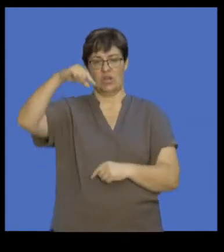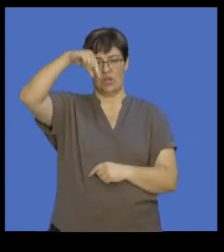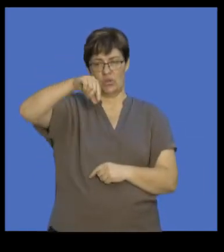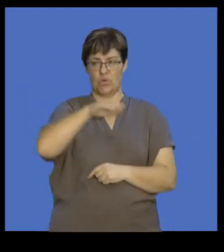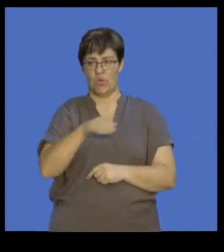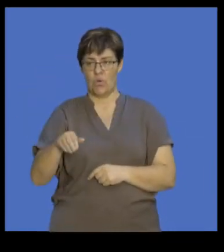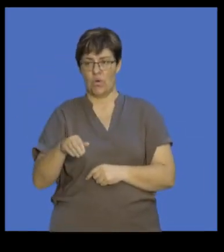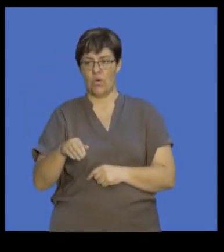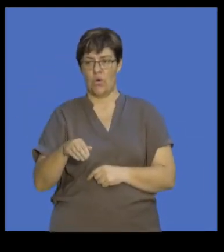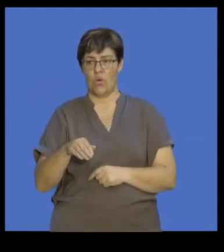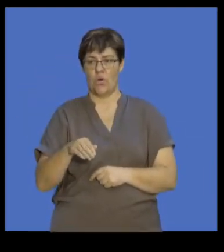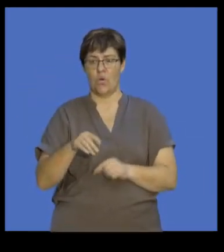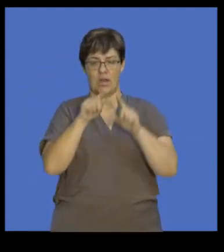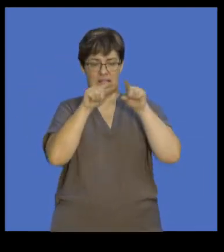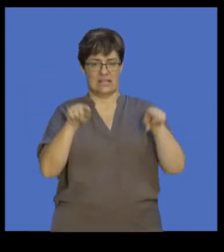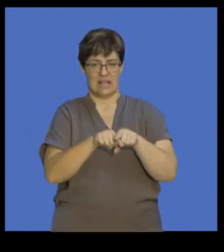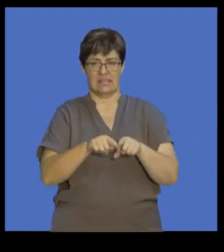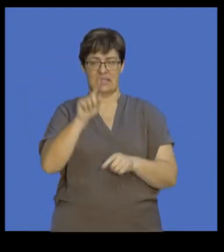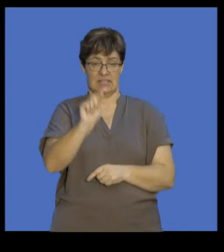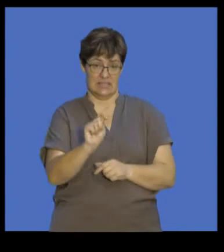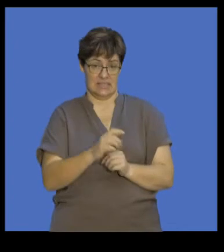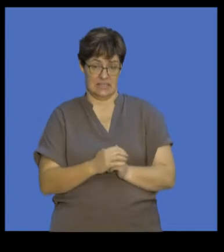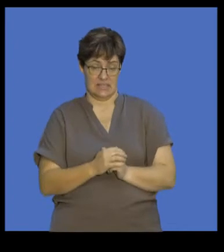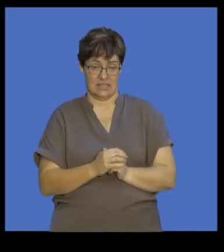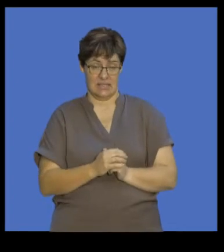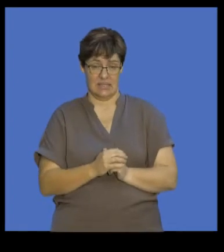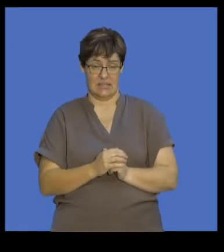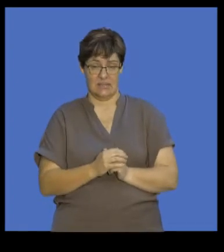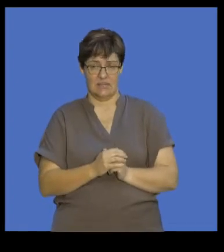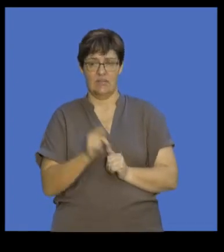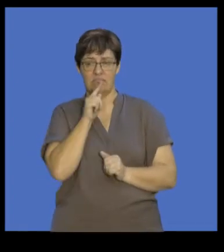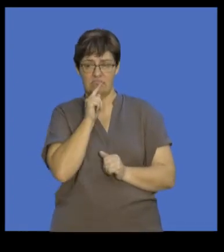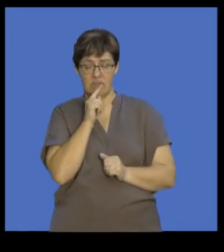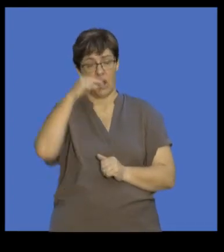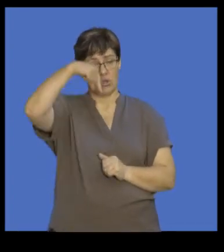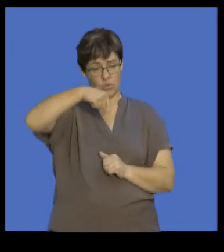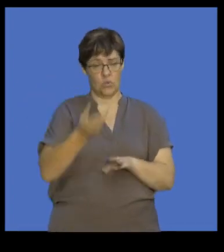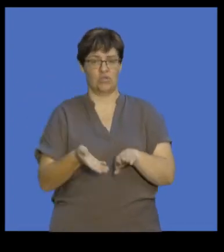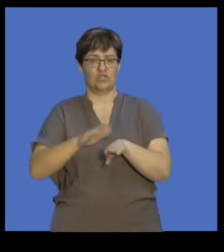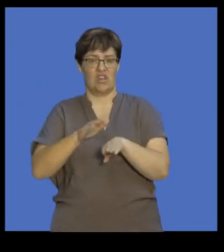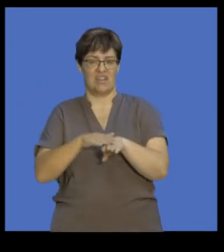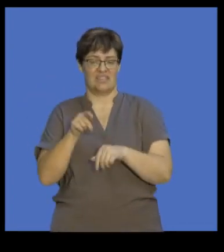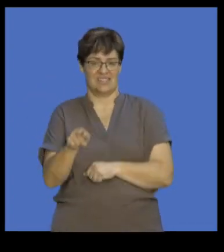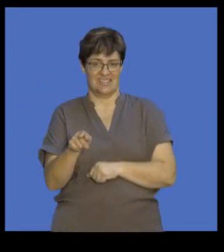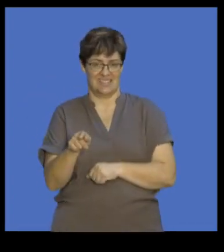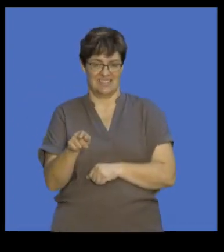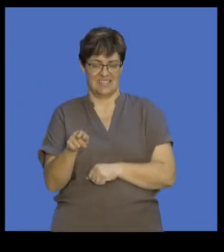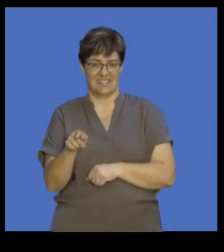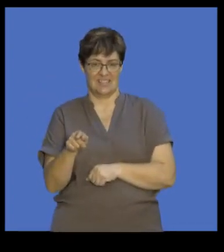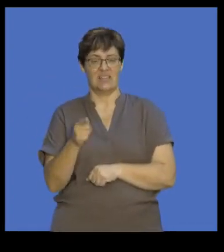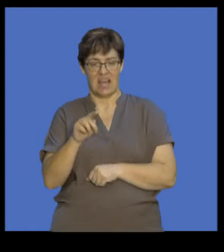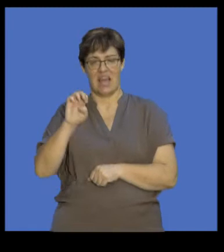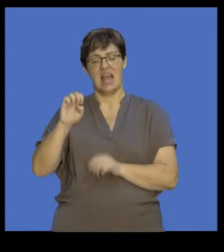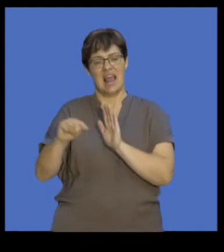is equals to Q over delta T, where Q represents charge, okay? This charge